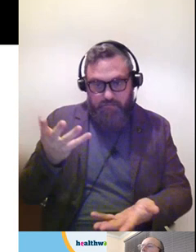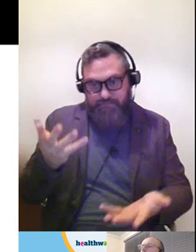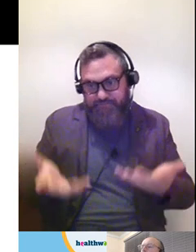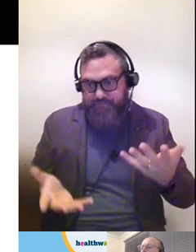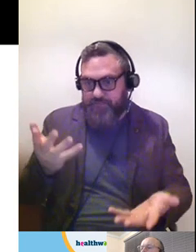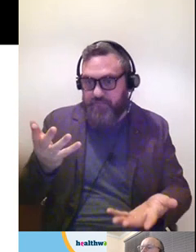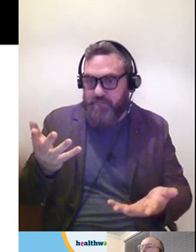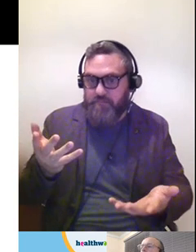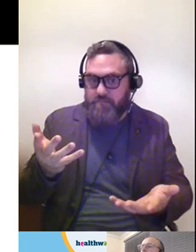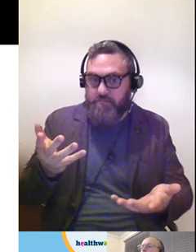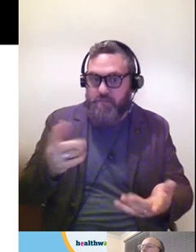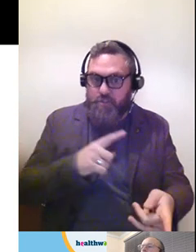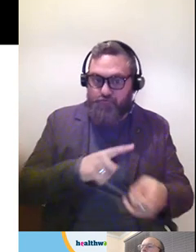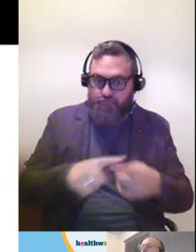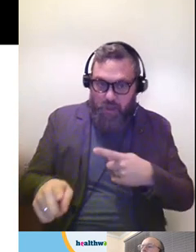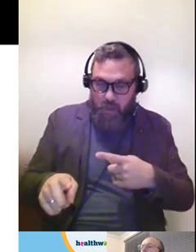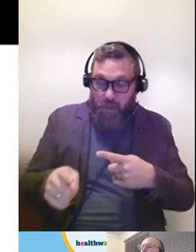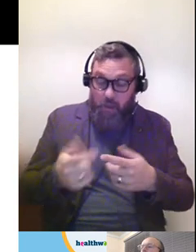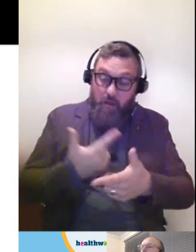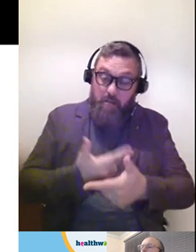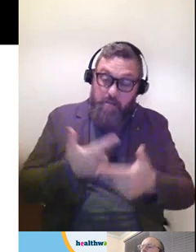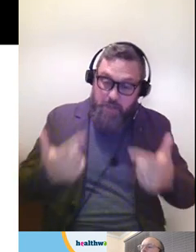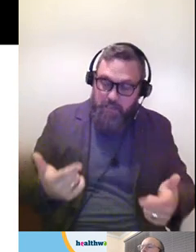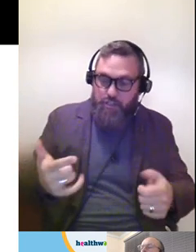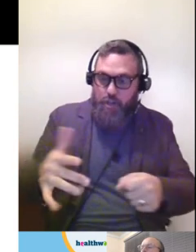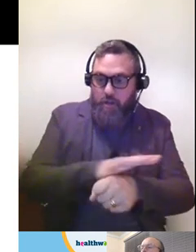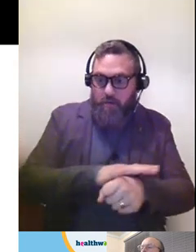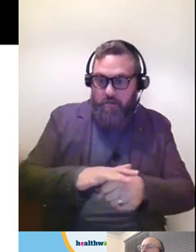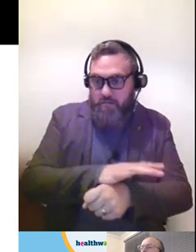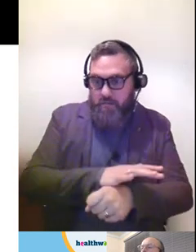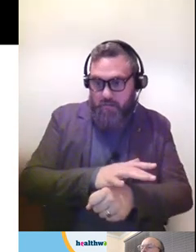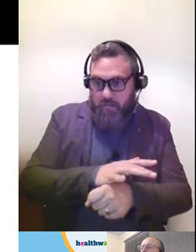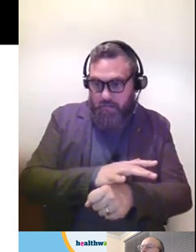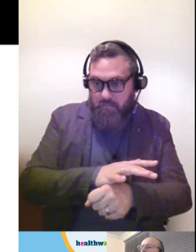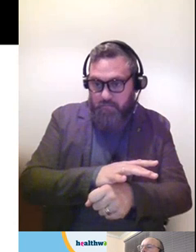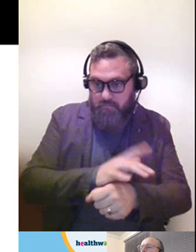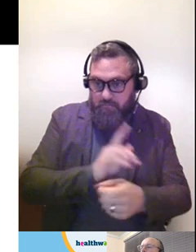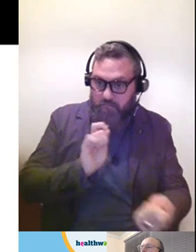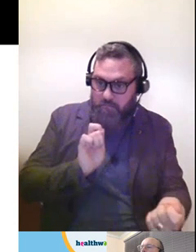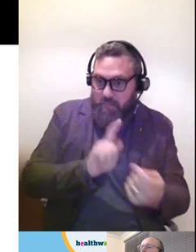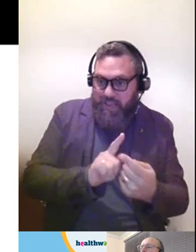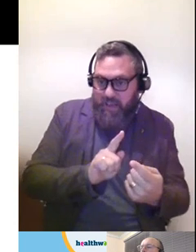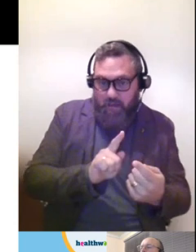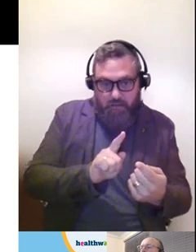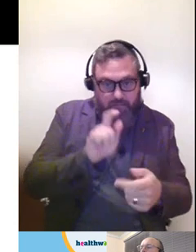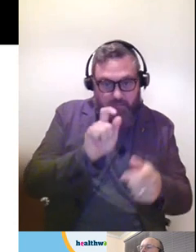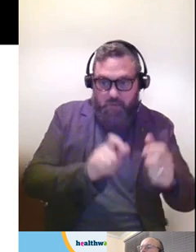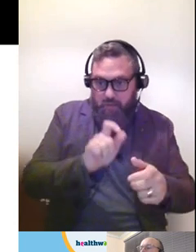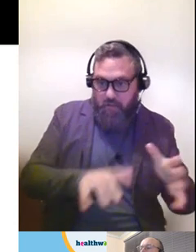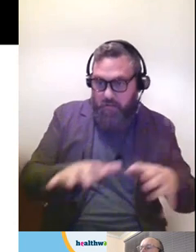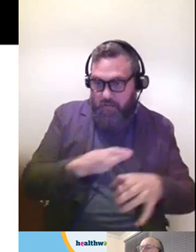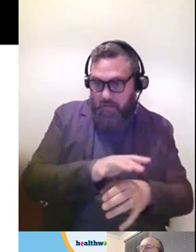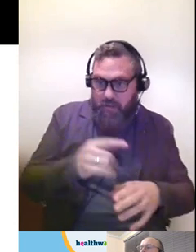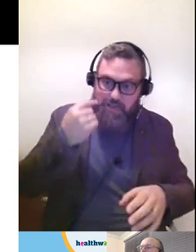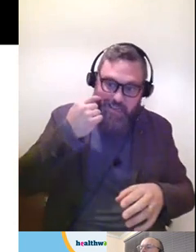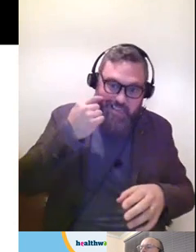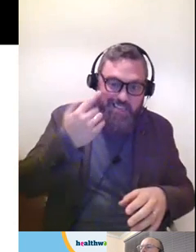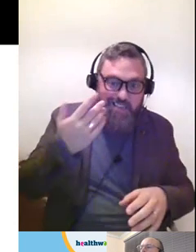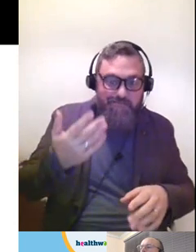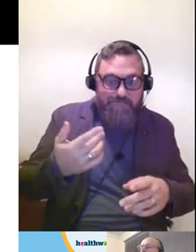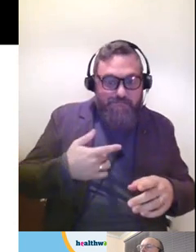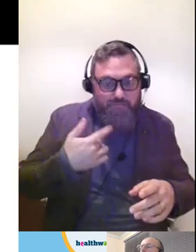the importance of trying to do as much as we can locally for people local to where they